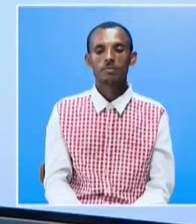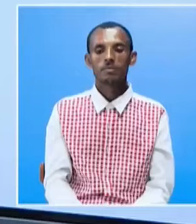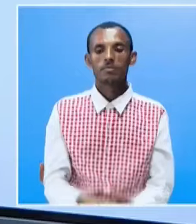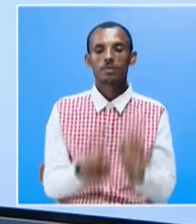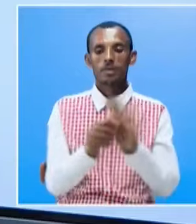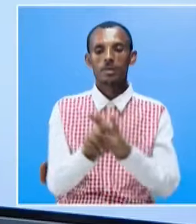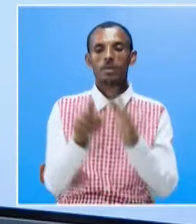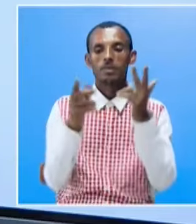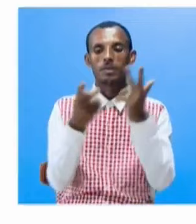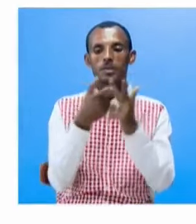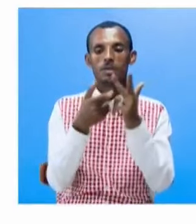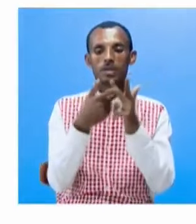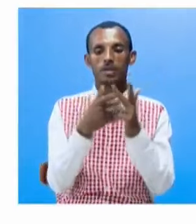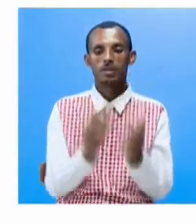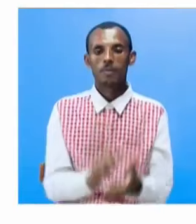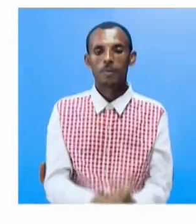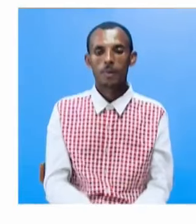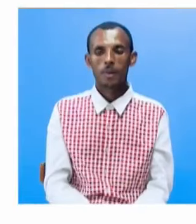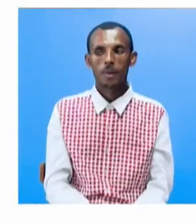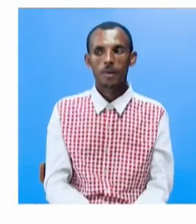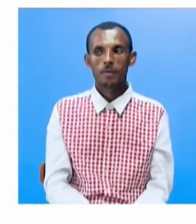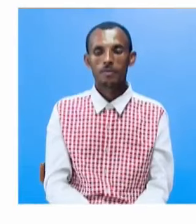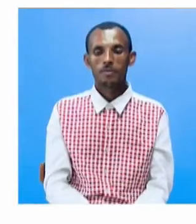Example 3.